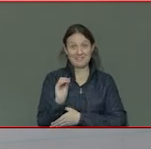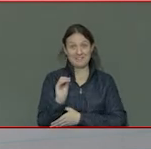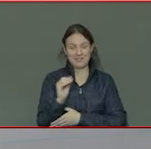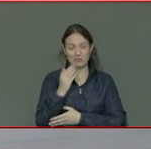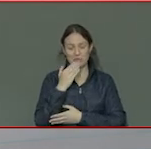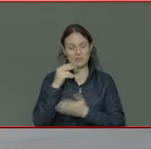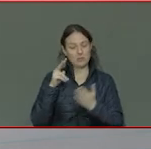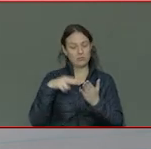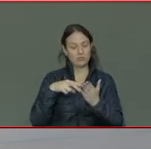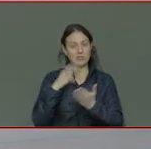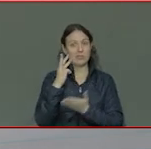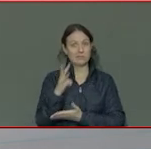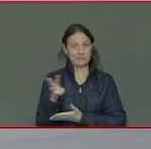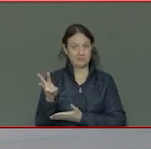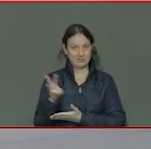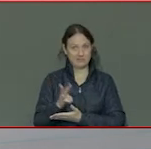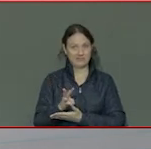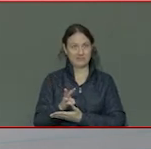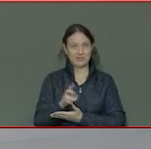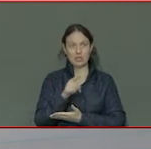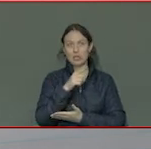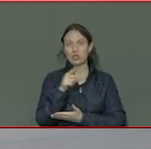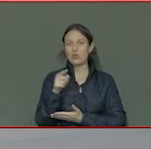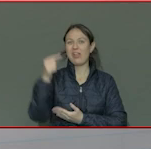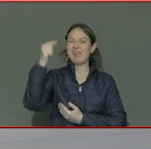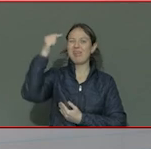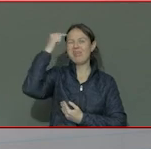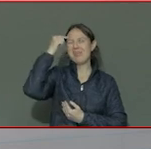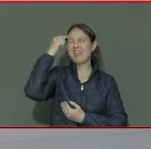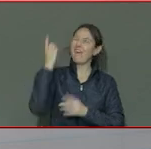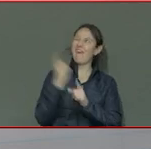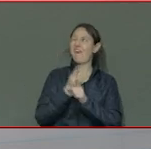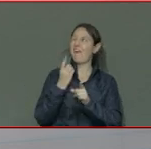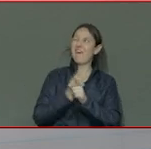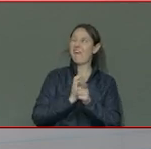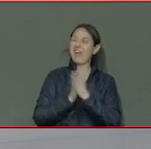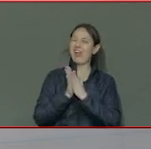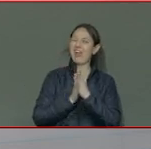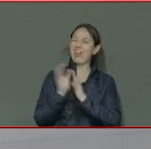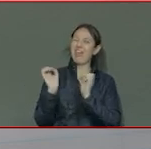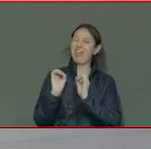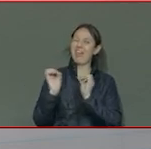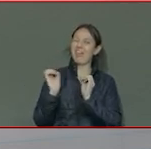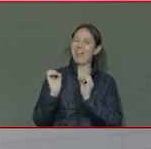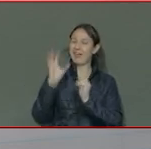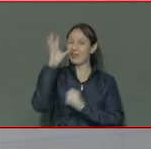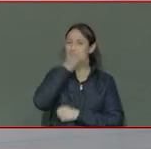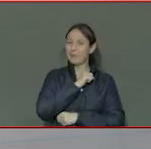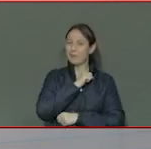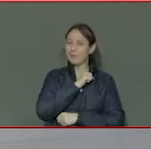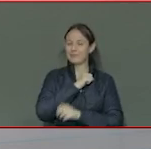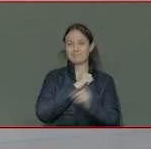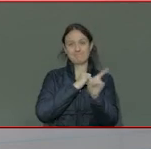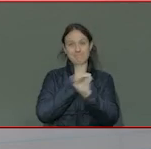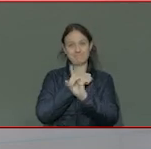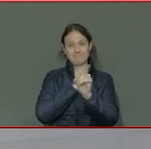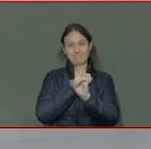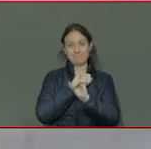read very carefully. Don't read what you think they say. Read what is actually said